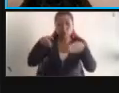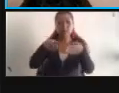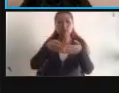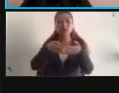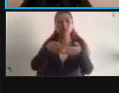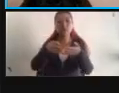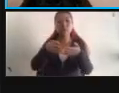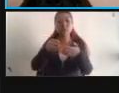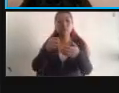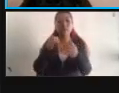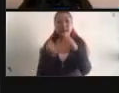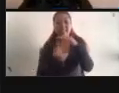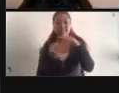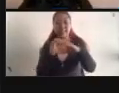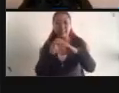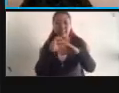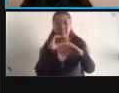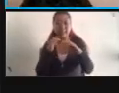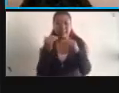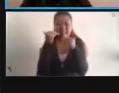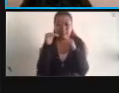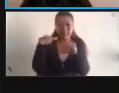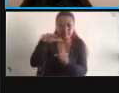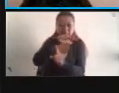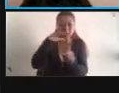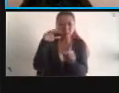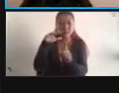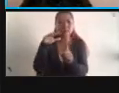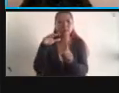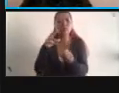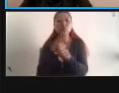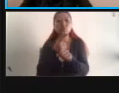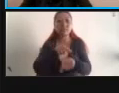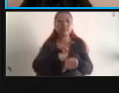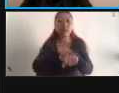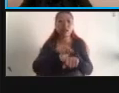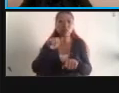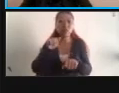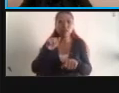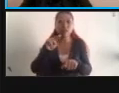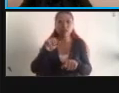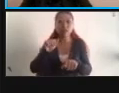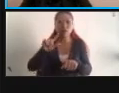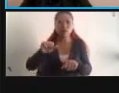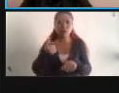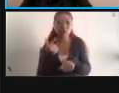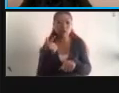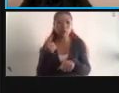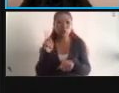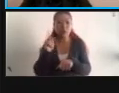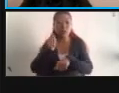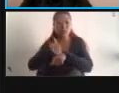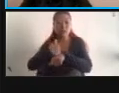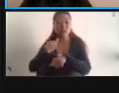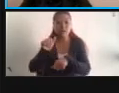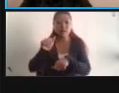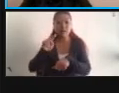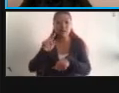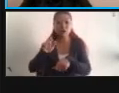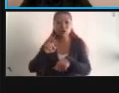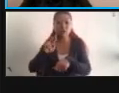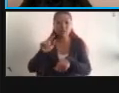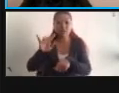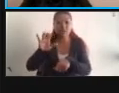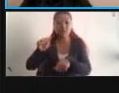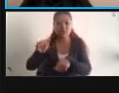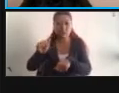confined environments. Research has been conducted in natural analogs such as teams stationed in Antarctica and chamber simulation studies such